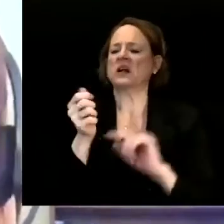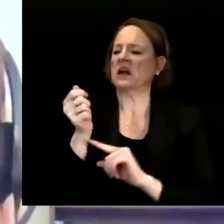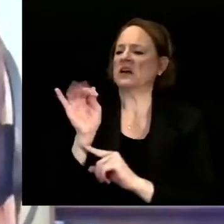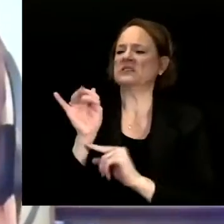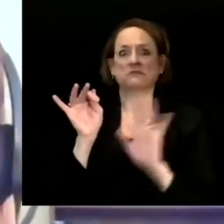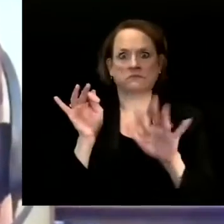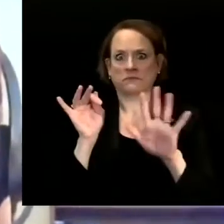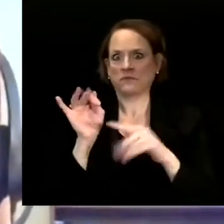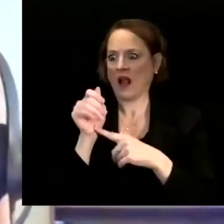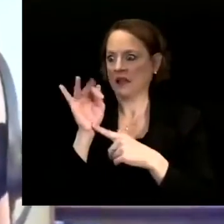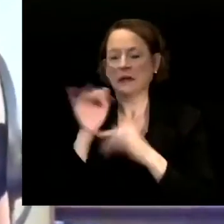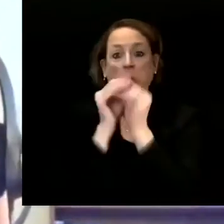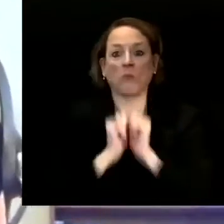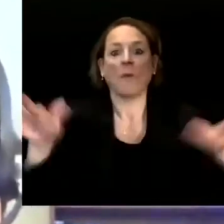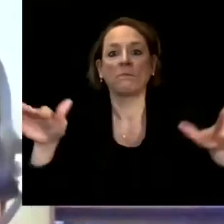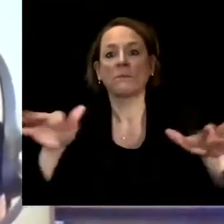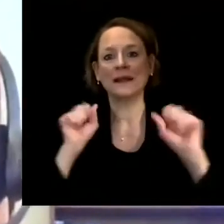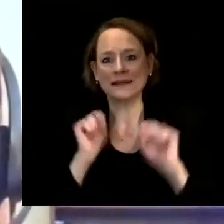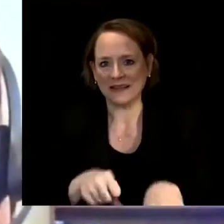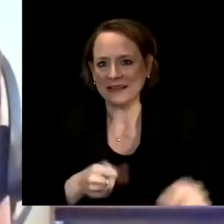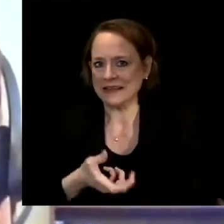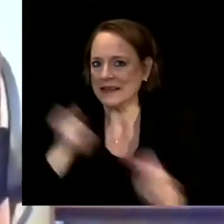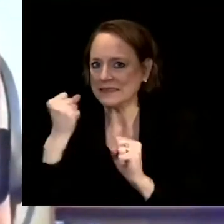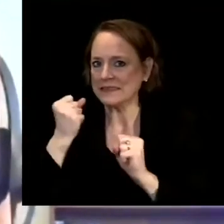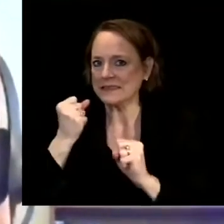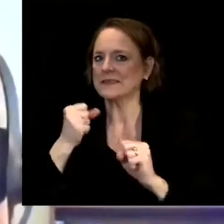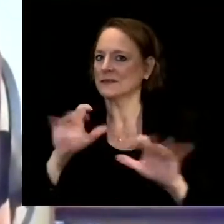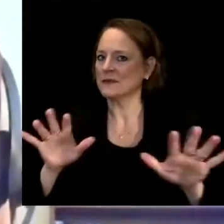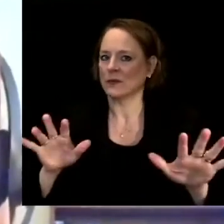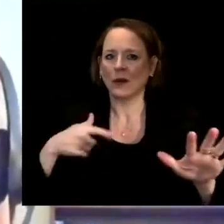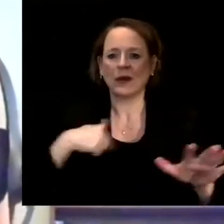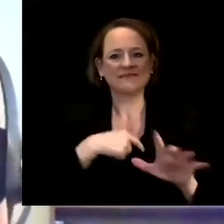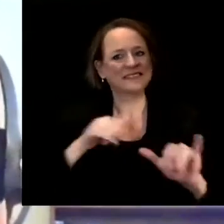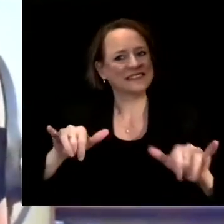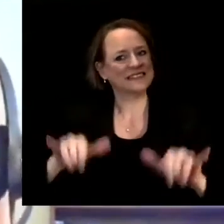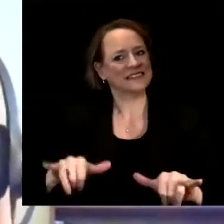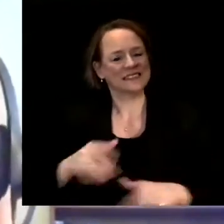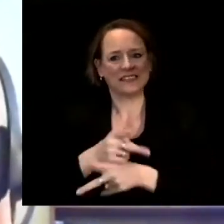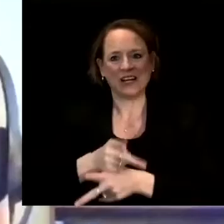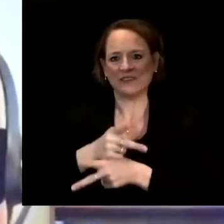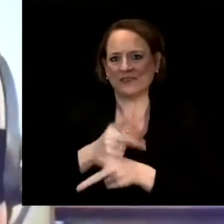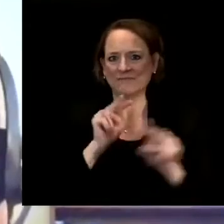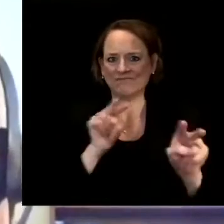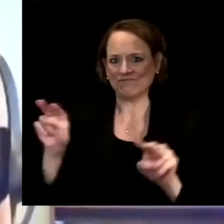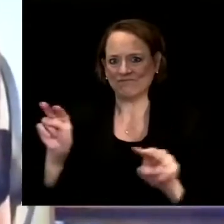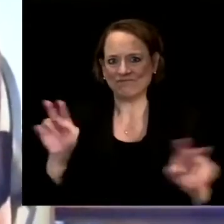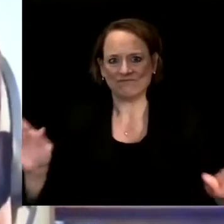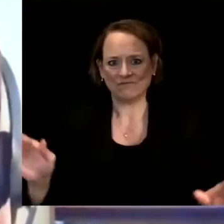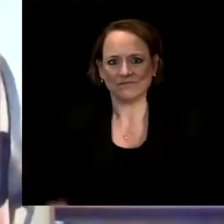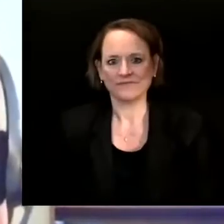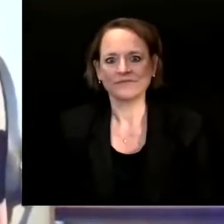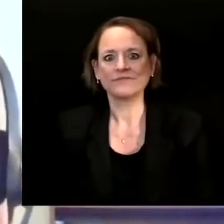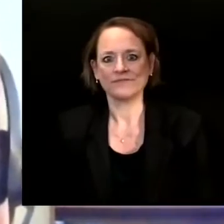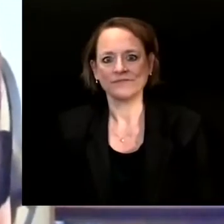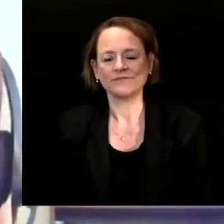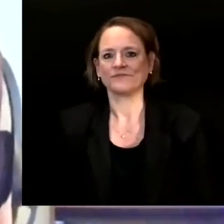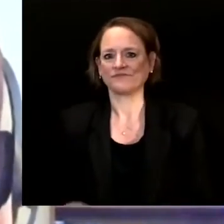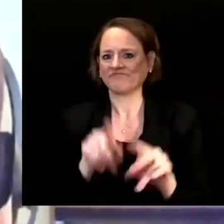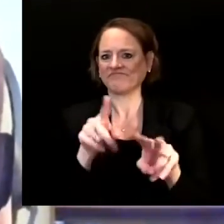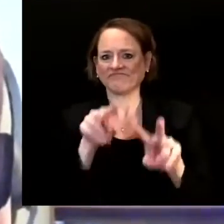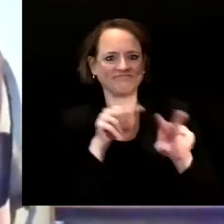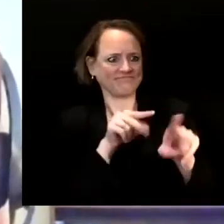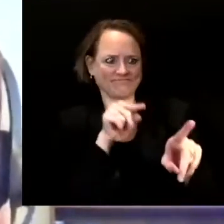increased dramatically. And so we're watching every day. You know, we've identified